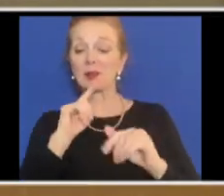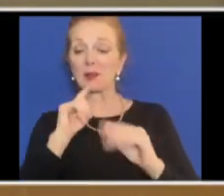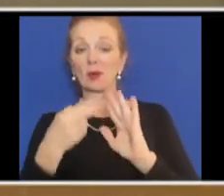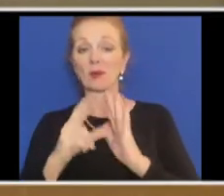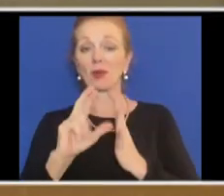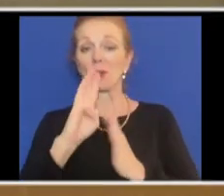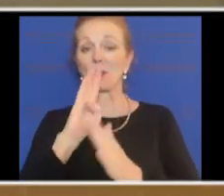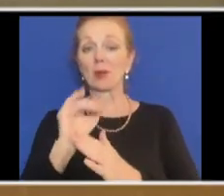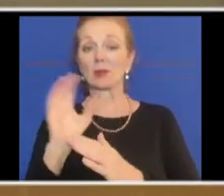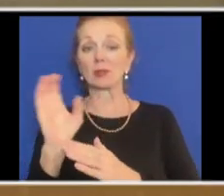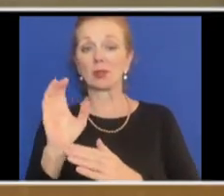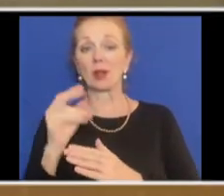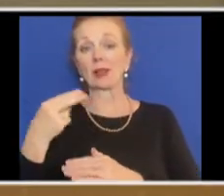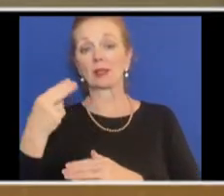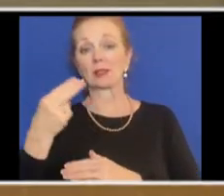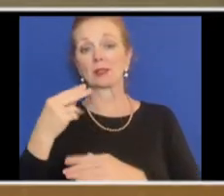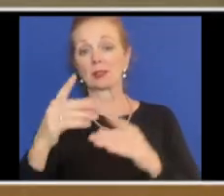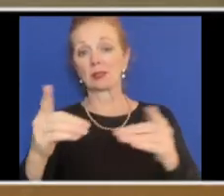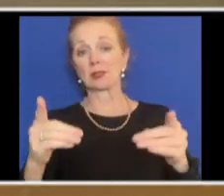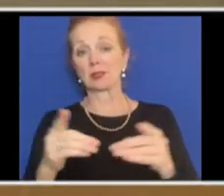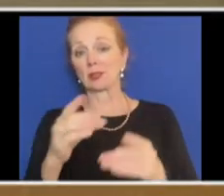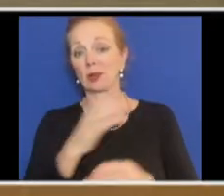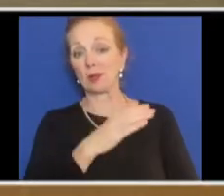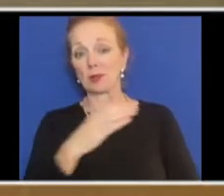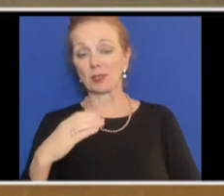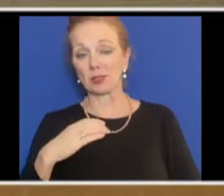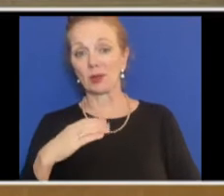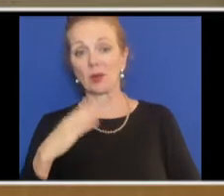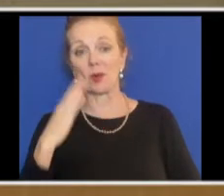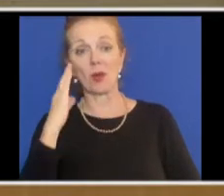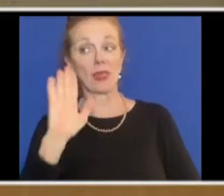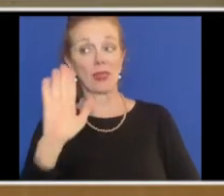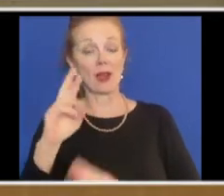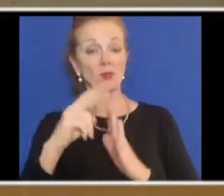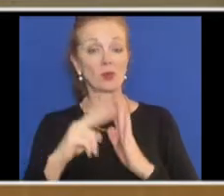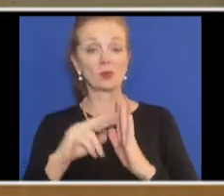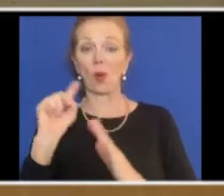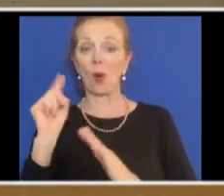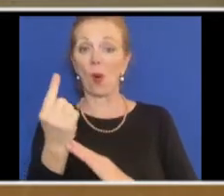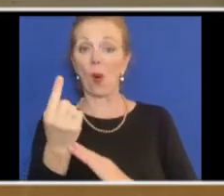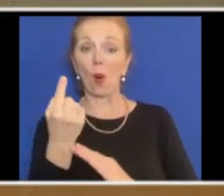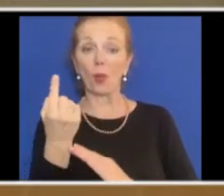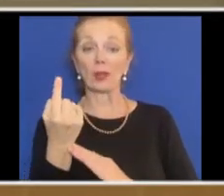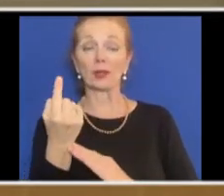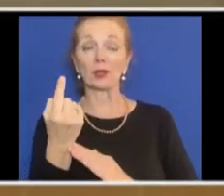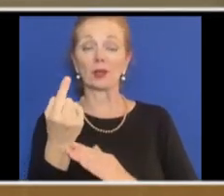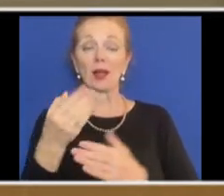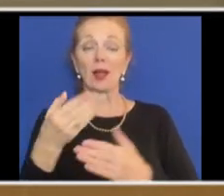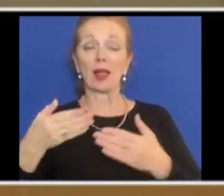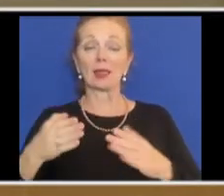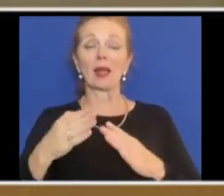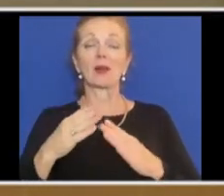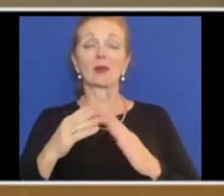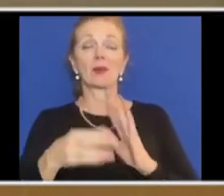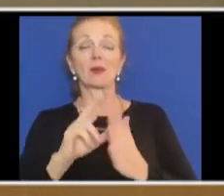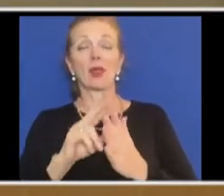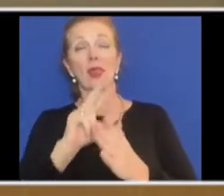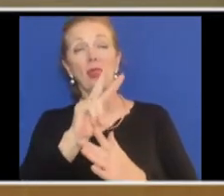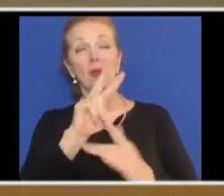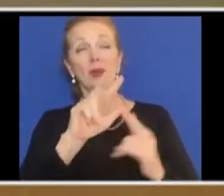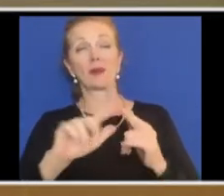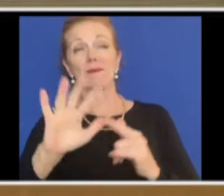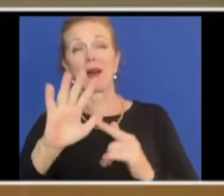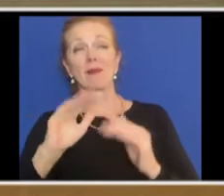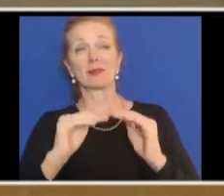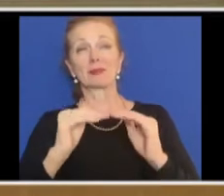the Shroud historic district Commission their rules only allow for review from three to five stories you may